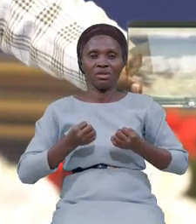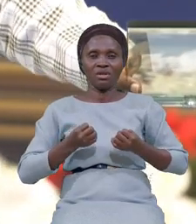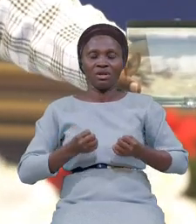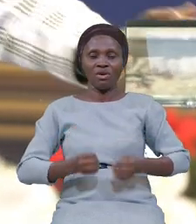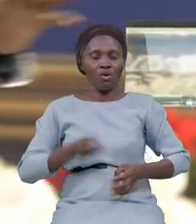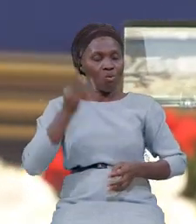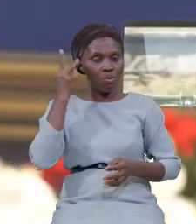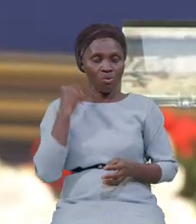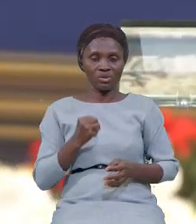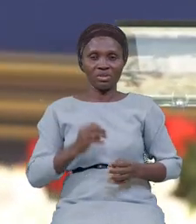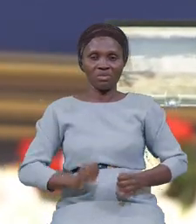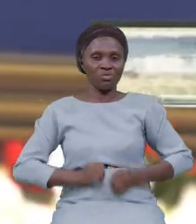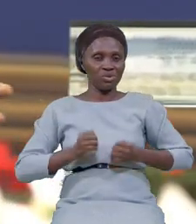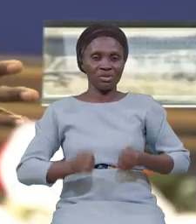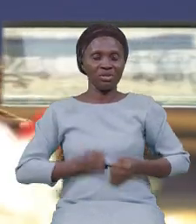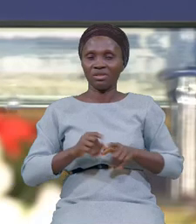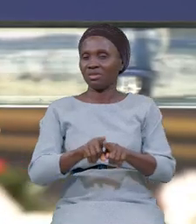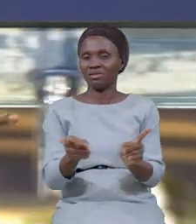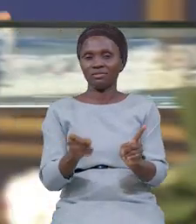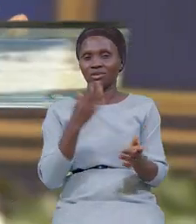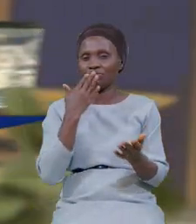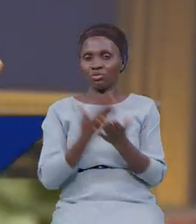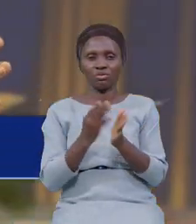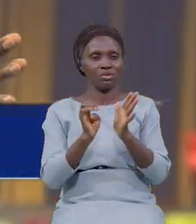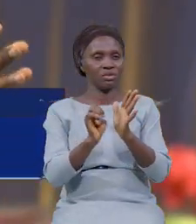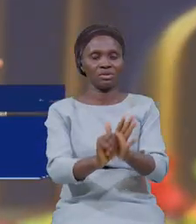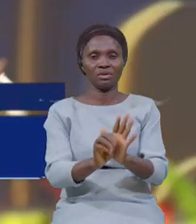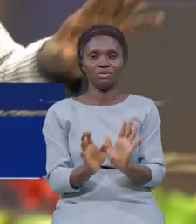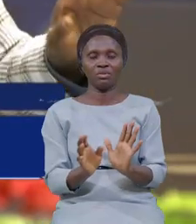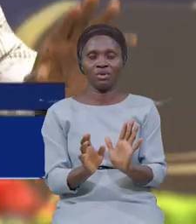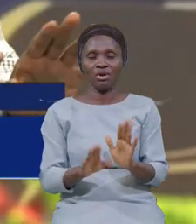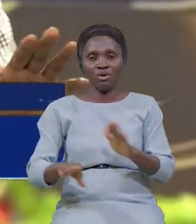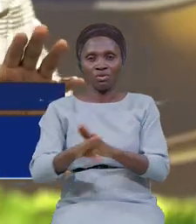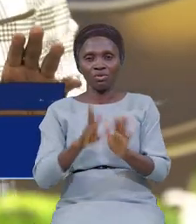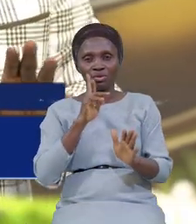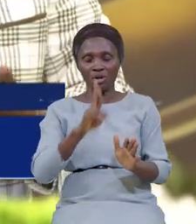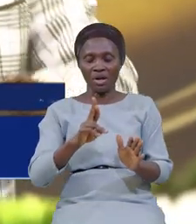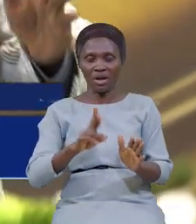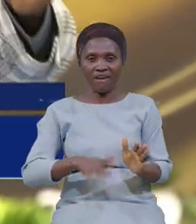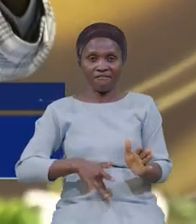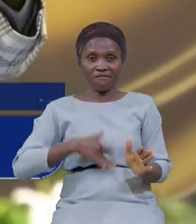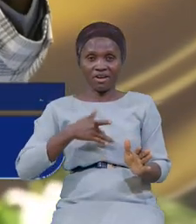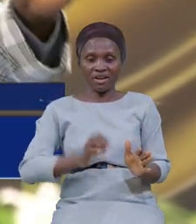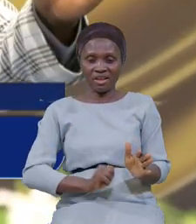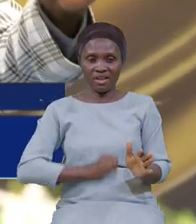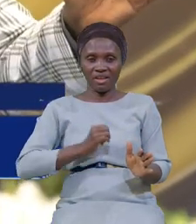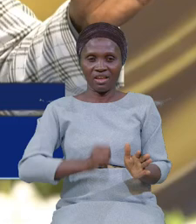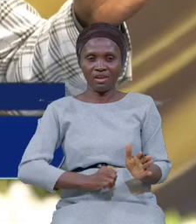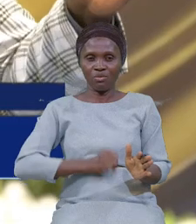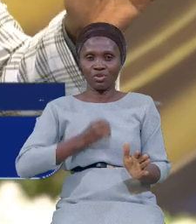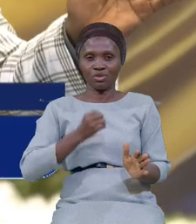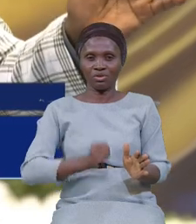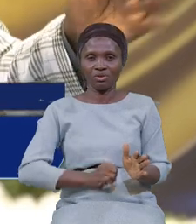a reliable restorer. Mommy, I'm going out. As you have put